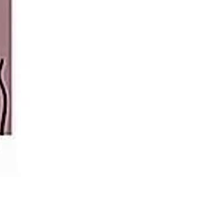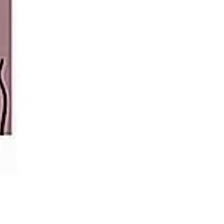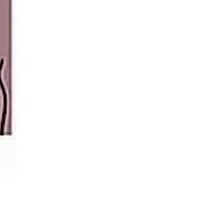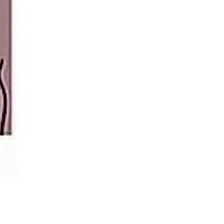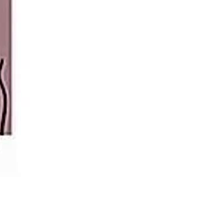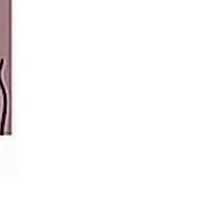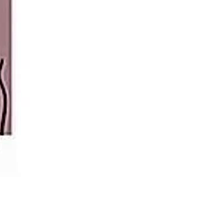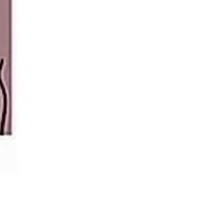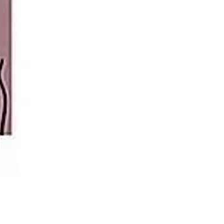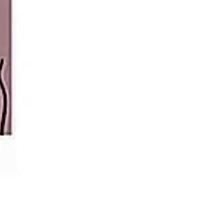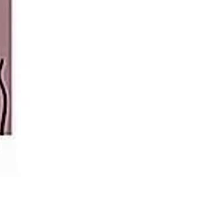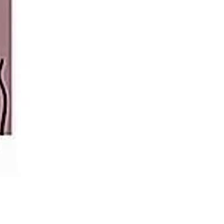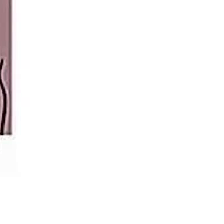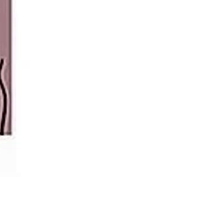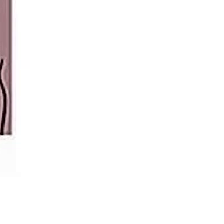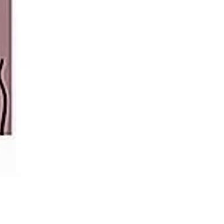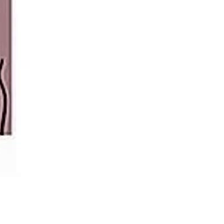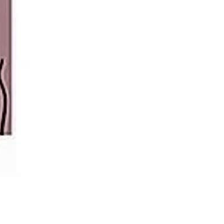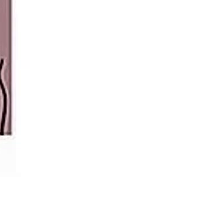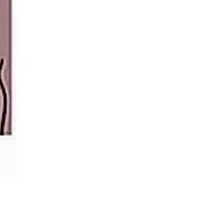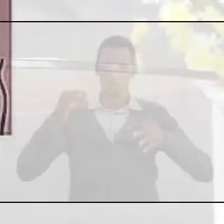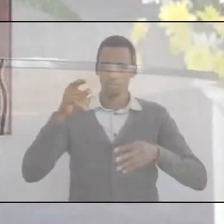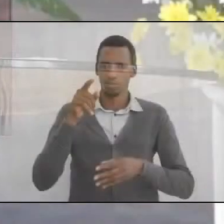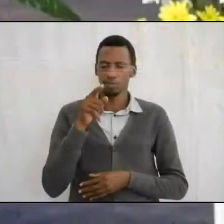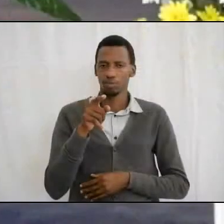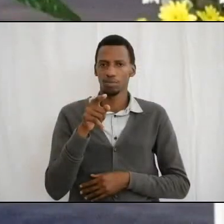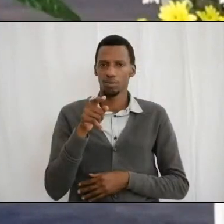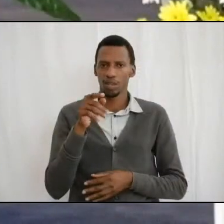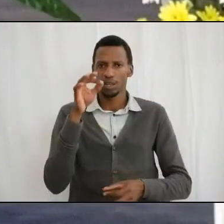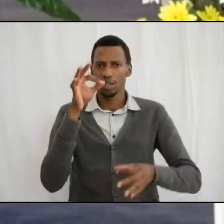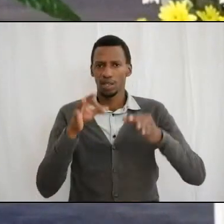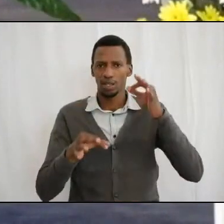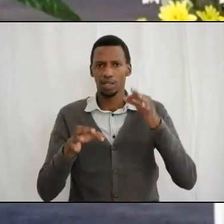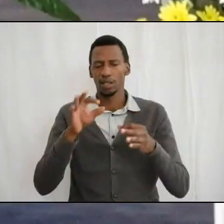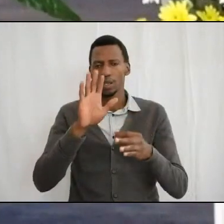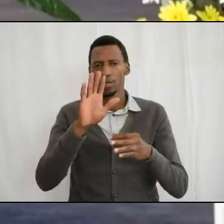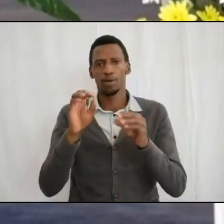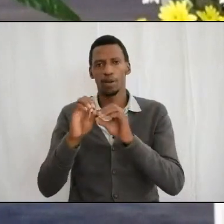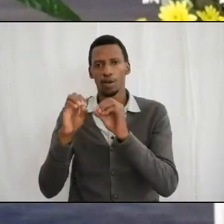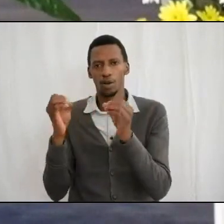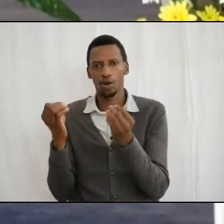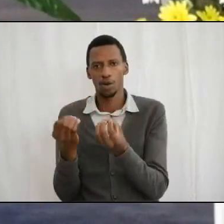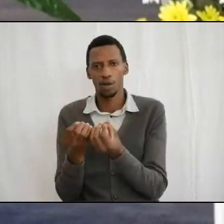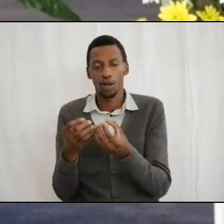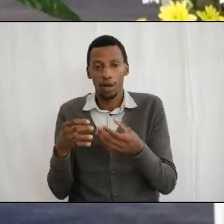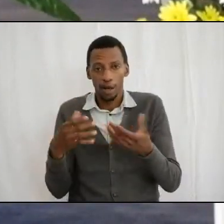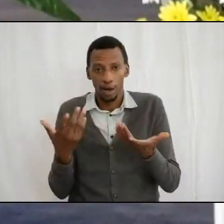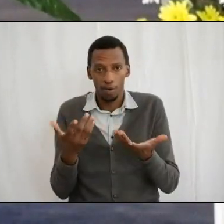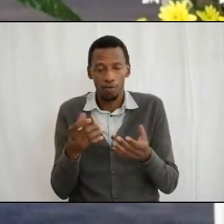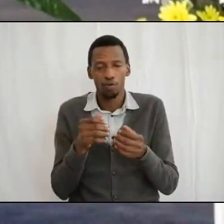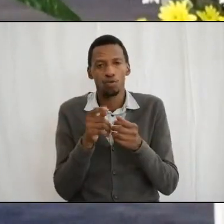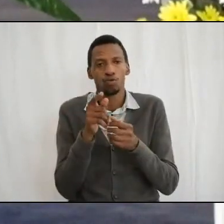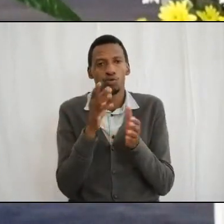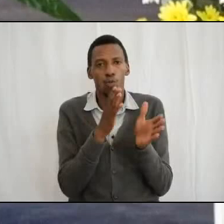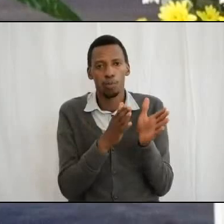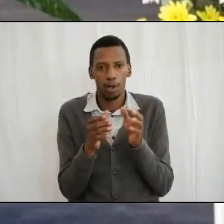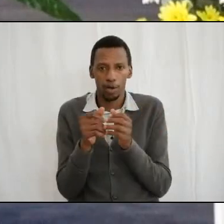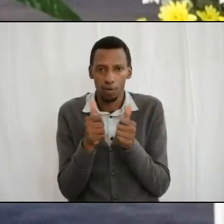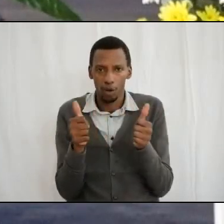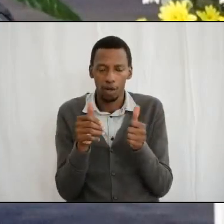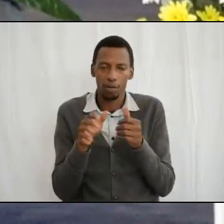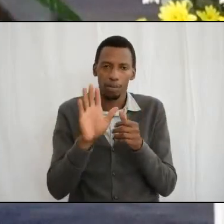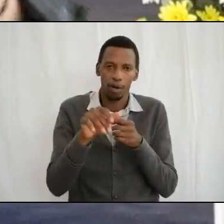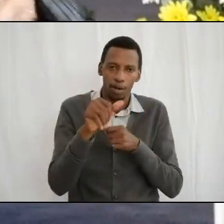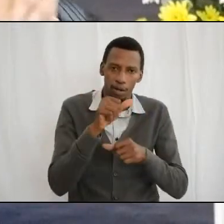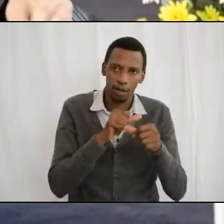And people judge you and judge your organization by how well you plan, what you do. And this